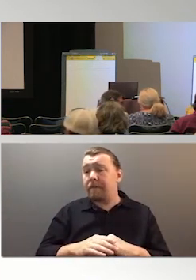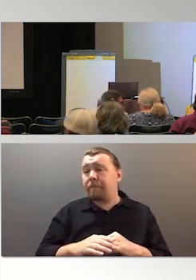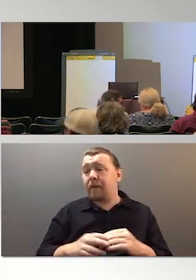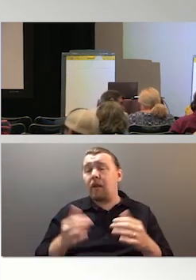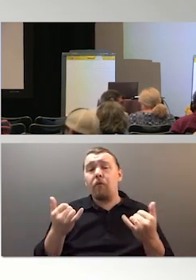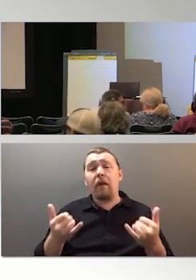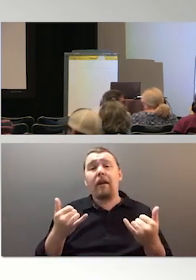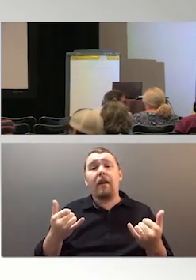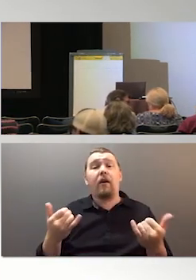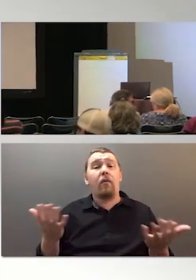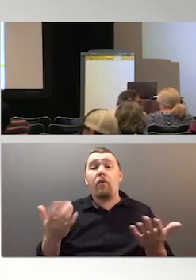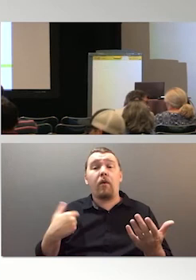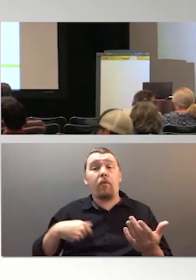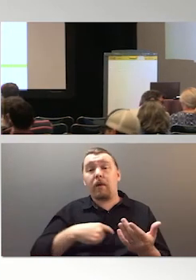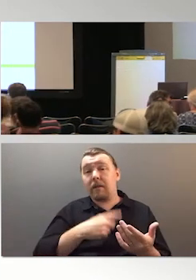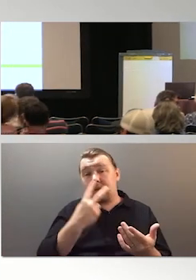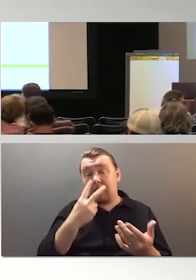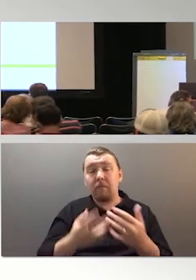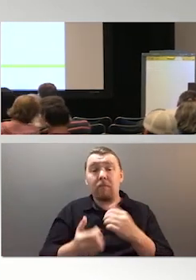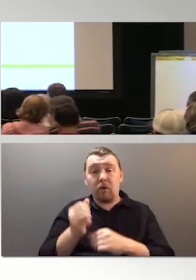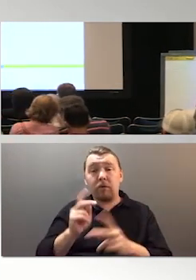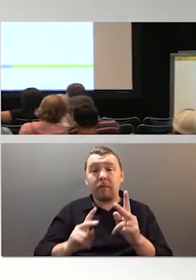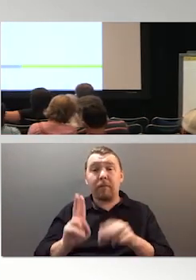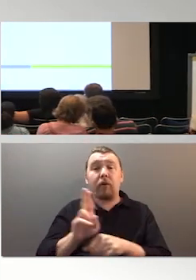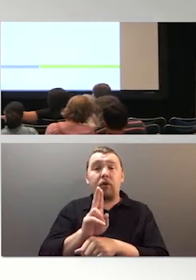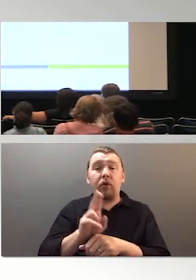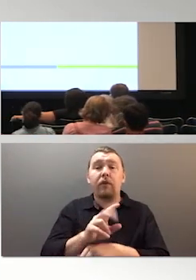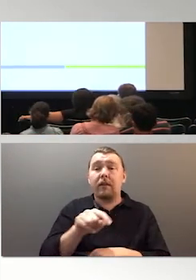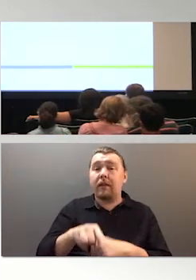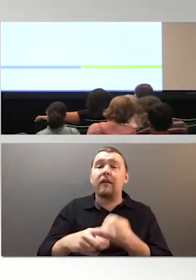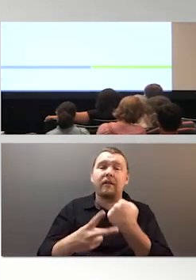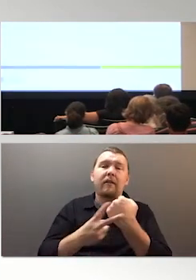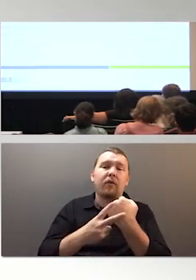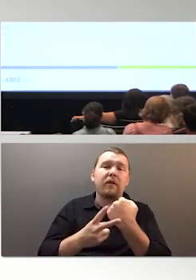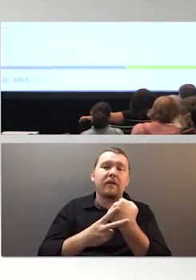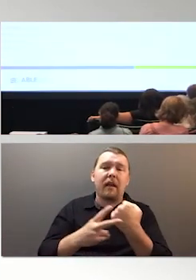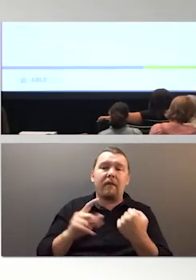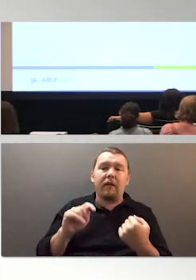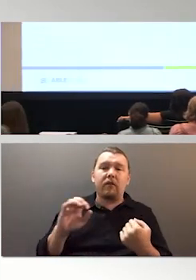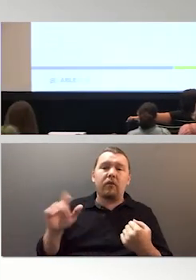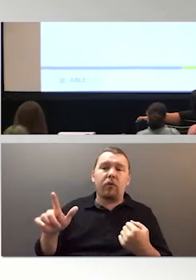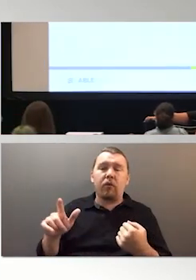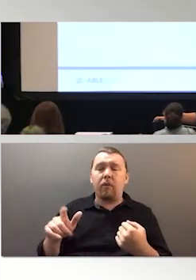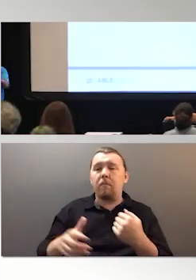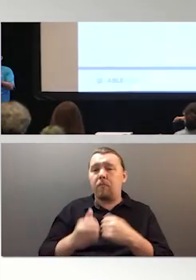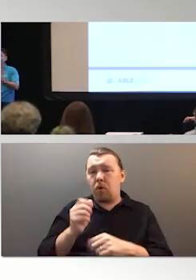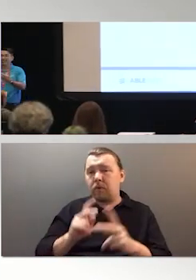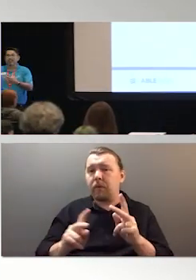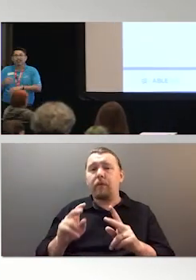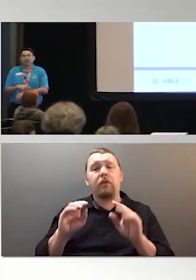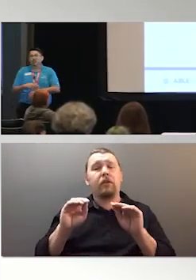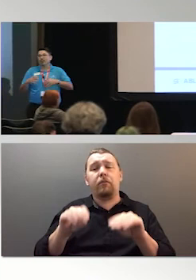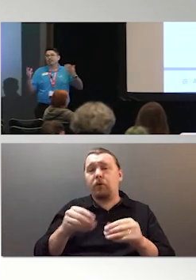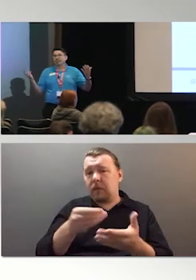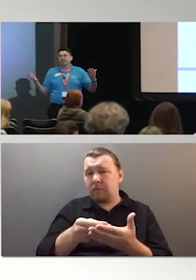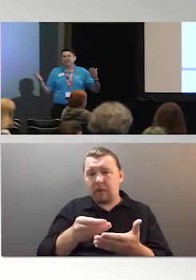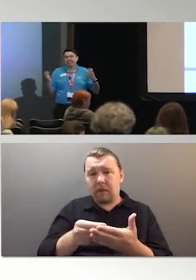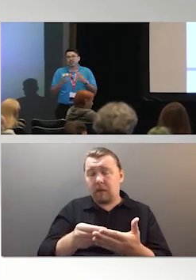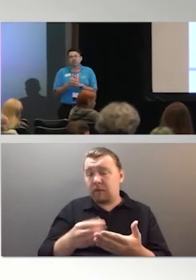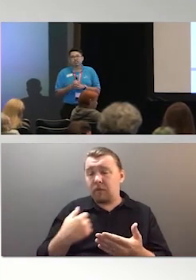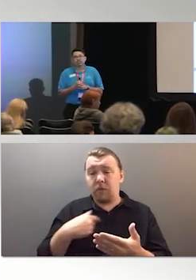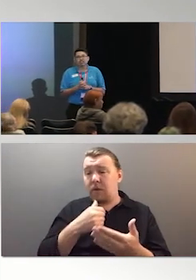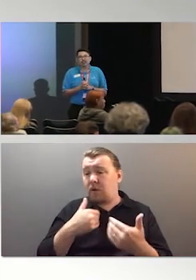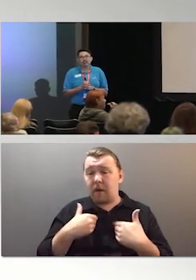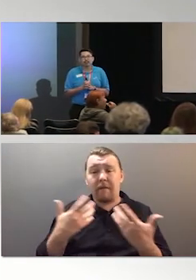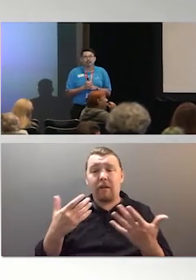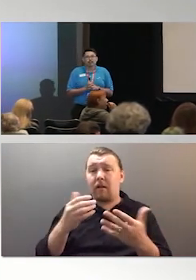right now what we're seeing is potentially most people are using this as a savings tool. Most people are just putting money in it. Now, we don't have a lot of accounts.